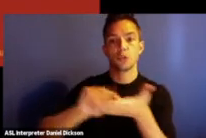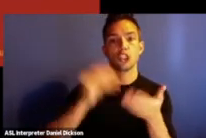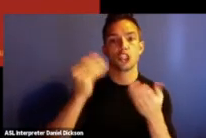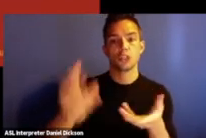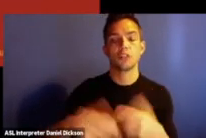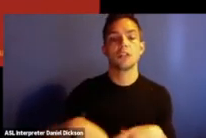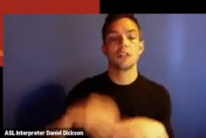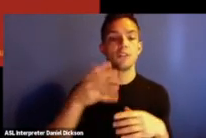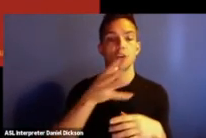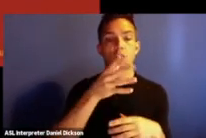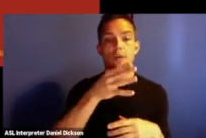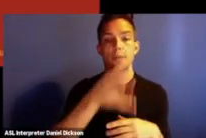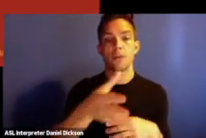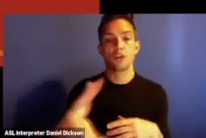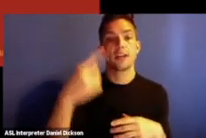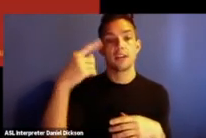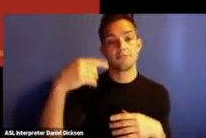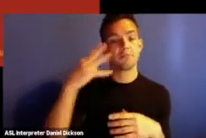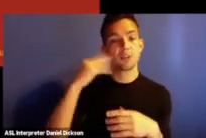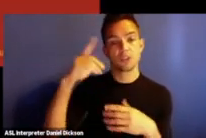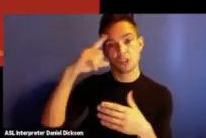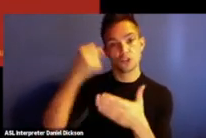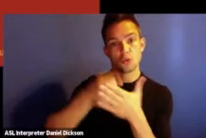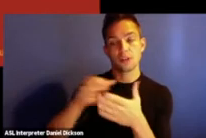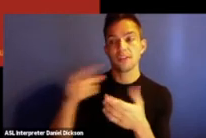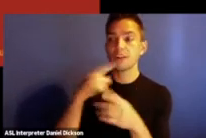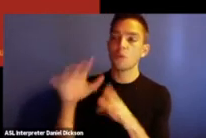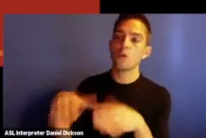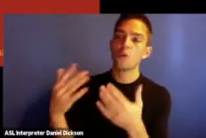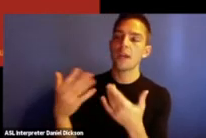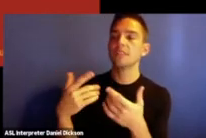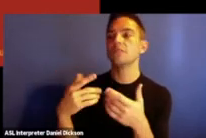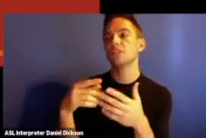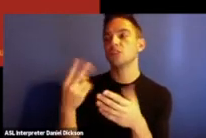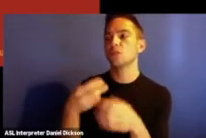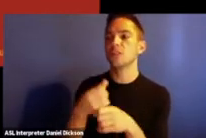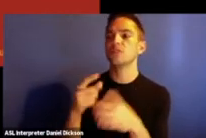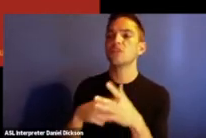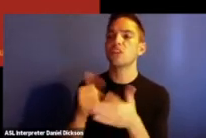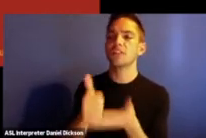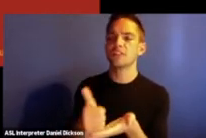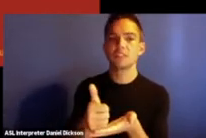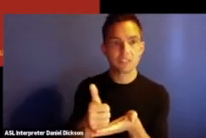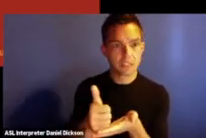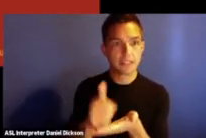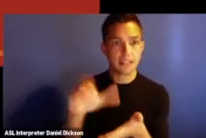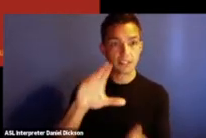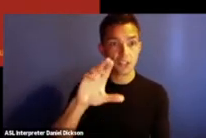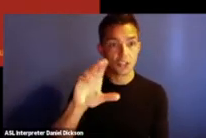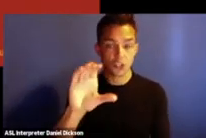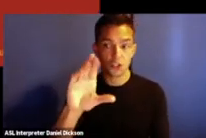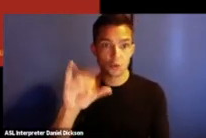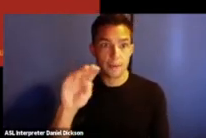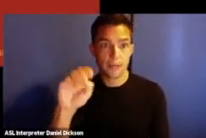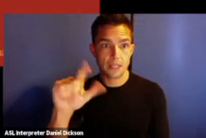had a stroke and someone said, "We're going to wait 2 years to start intervention," that would be considered criminal. But